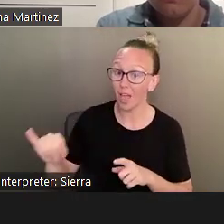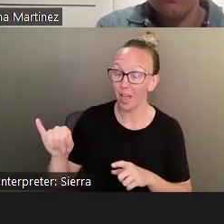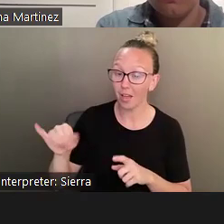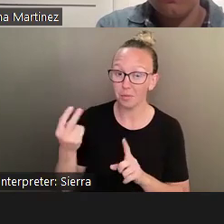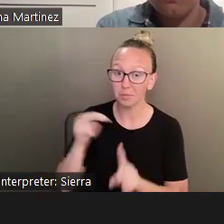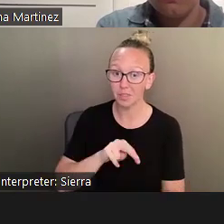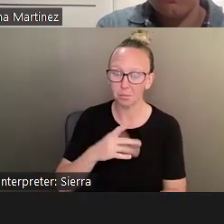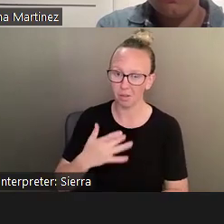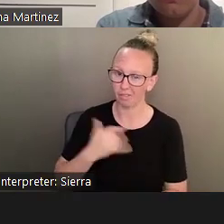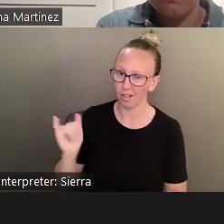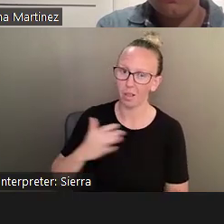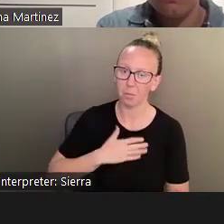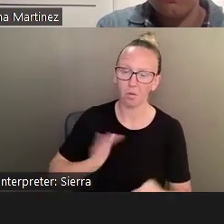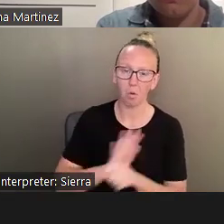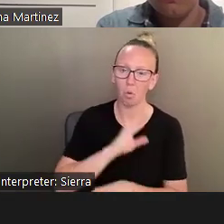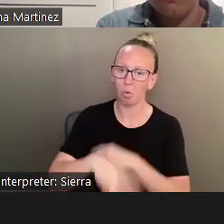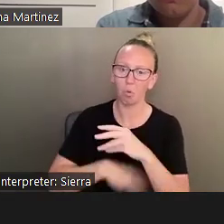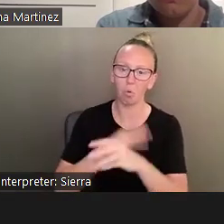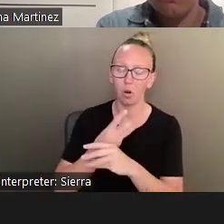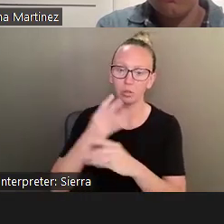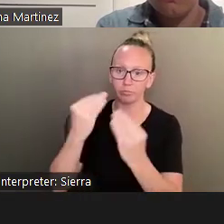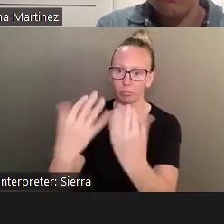entire world is the luminous field.